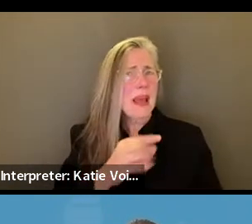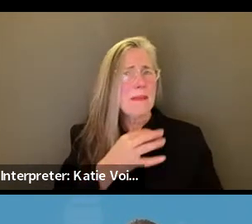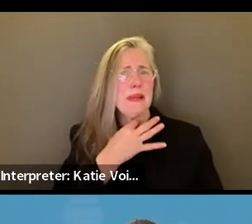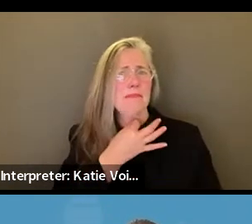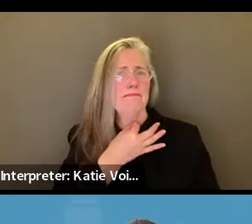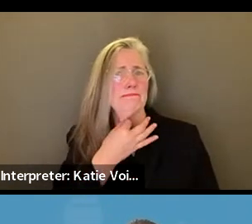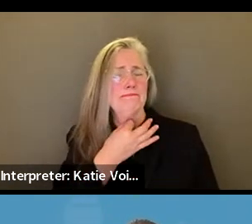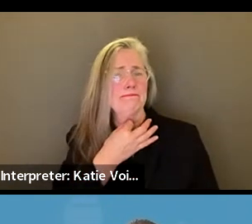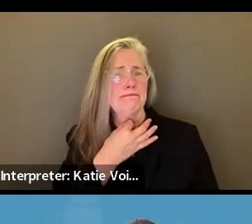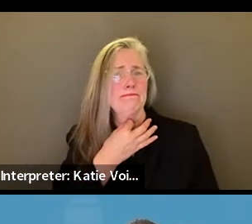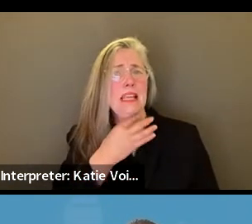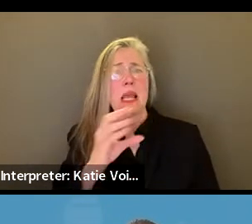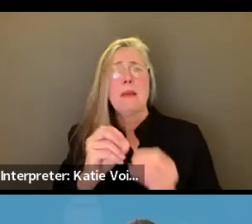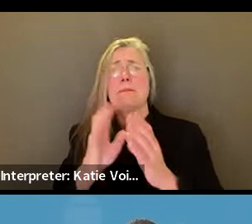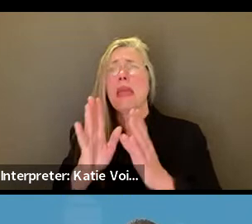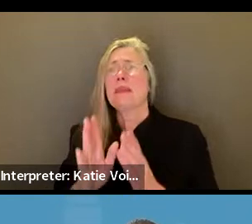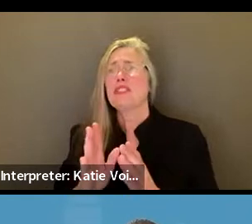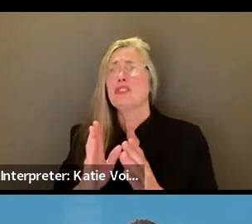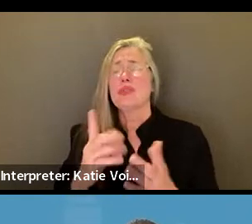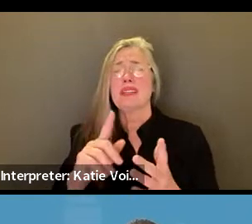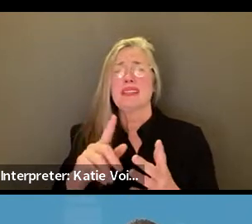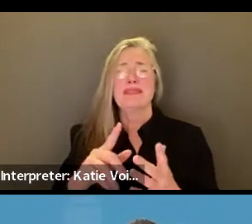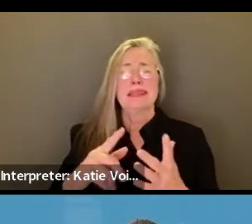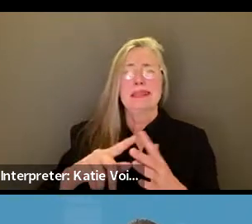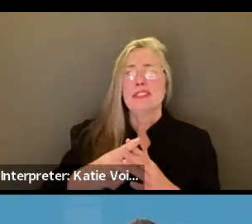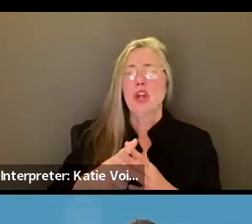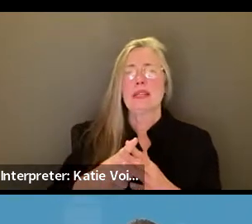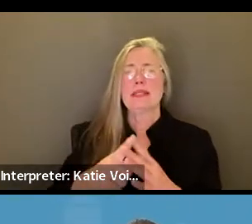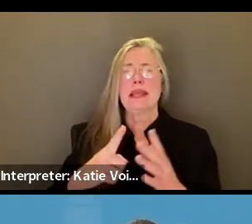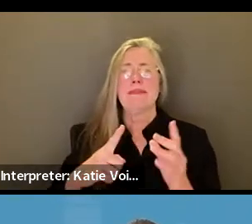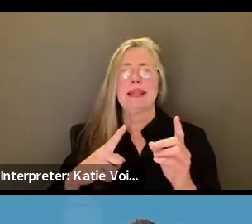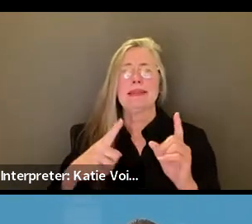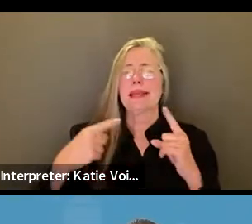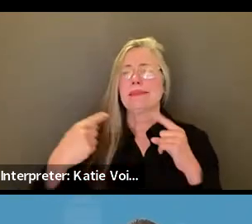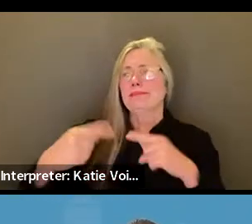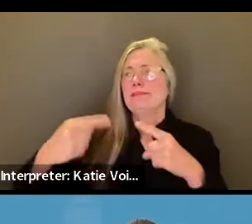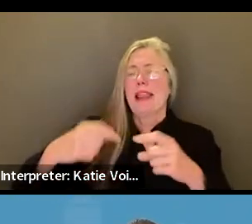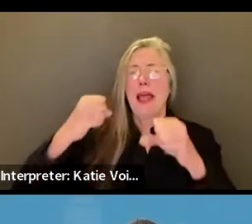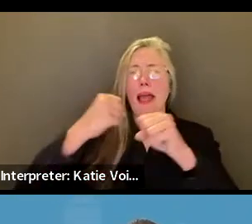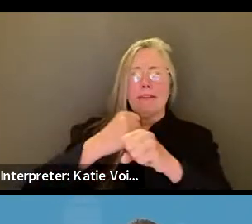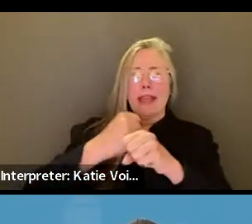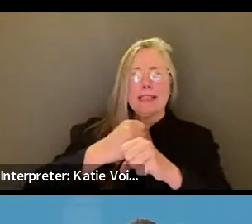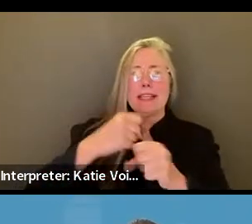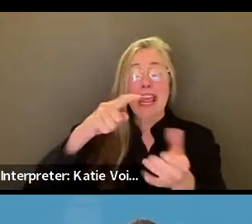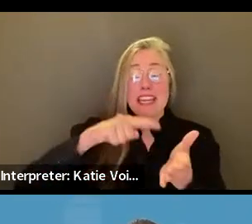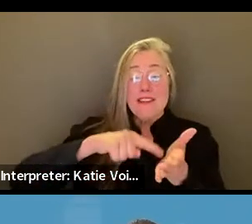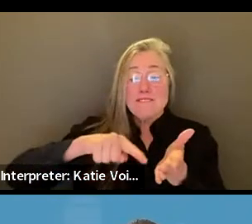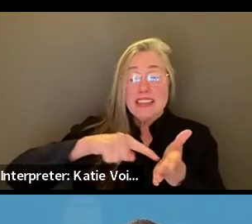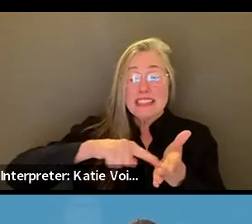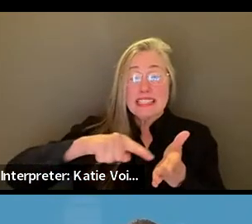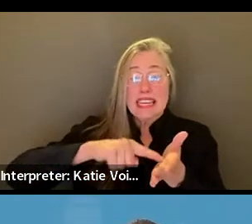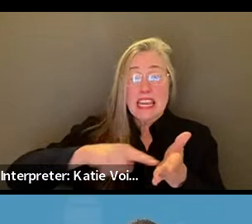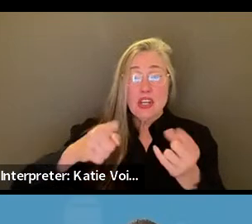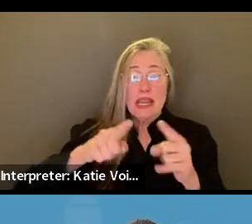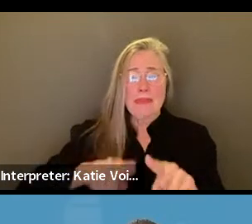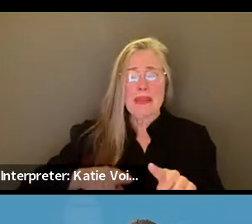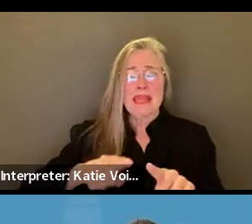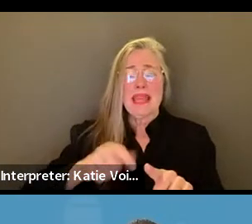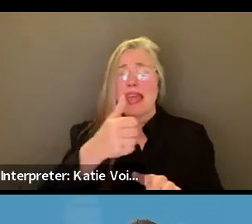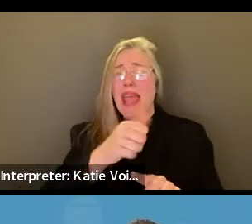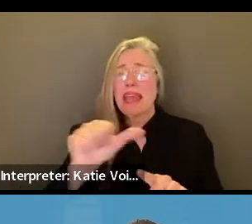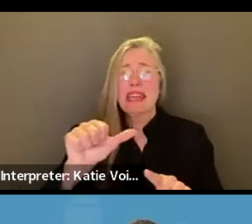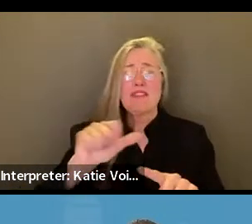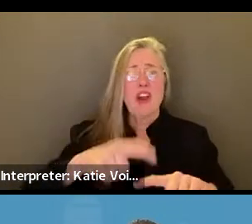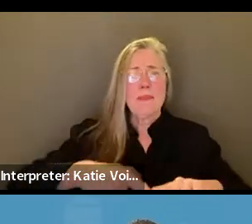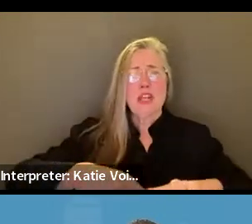As an example, a student gets into a fight and investigation occurs. And when it comes to consequences, anything from